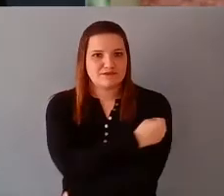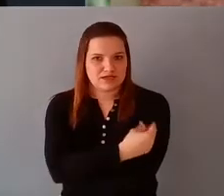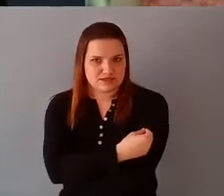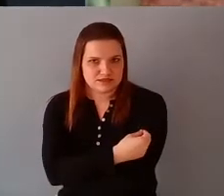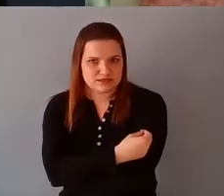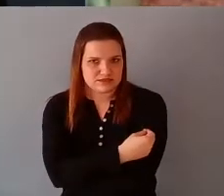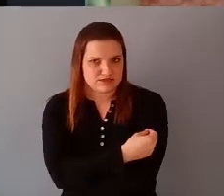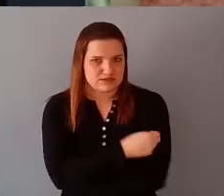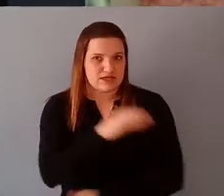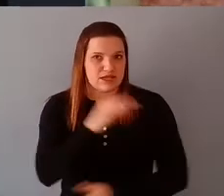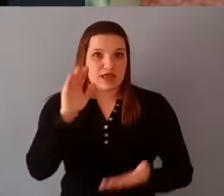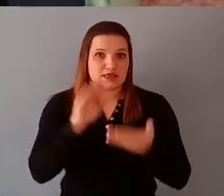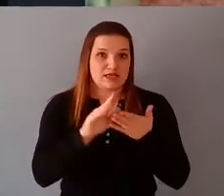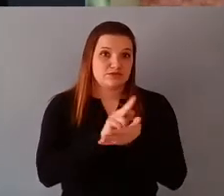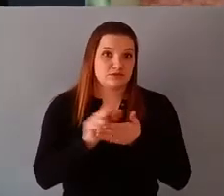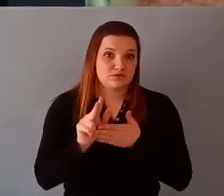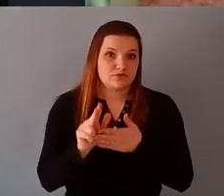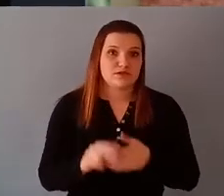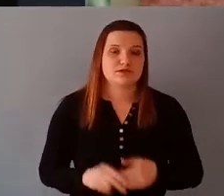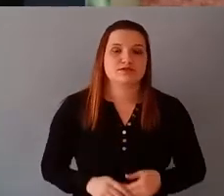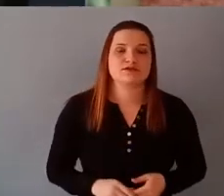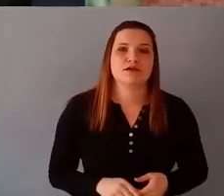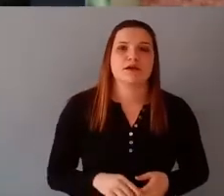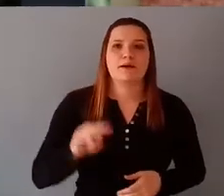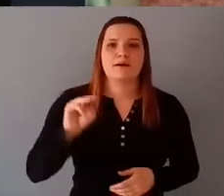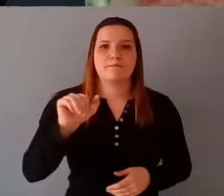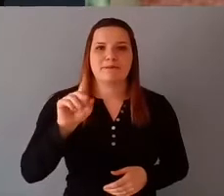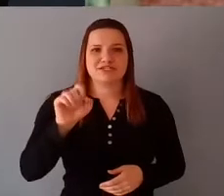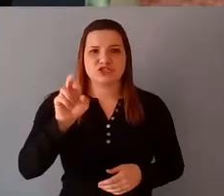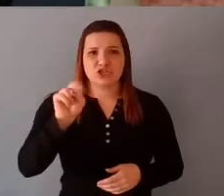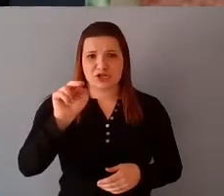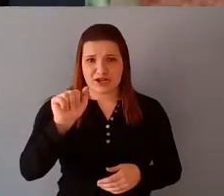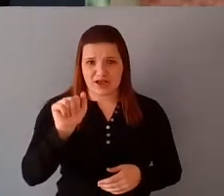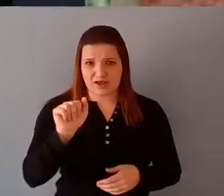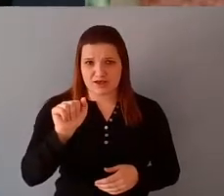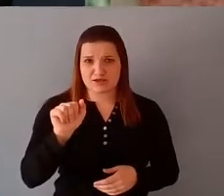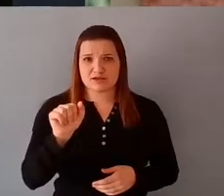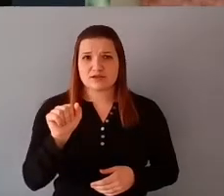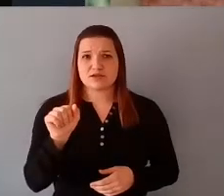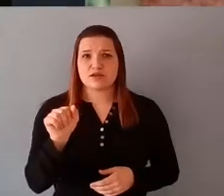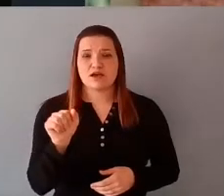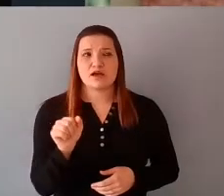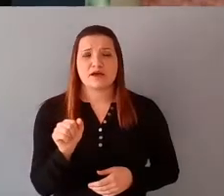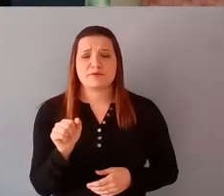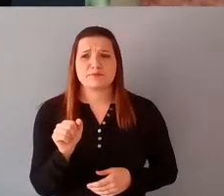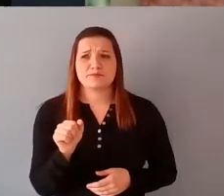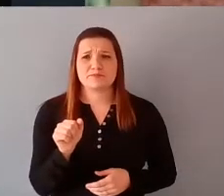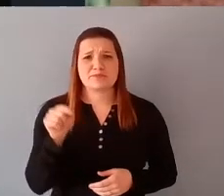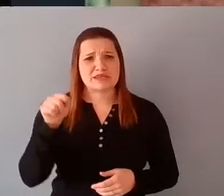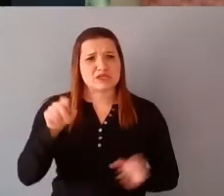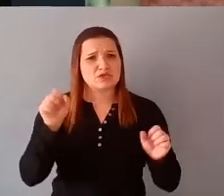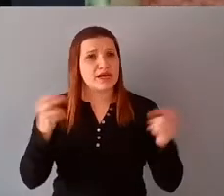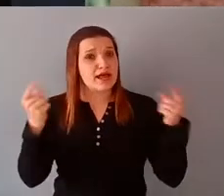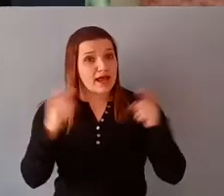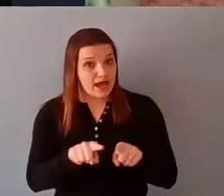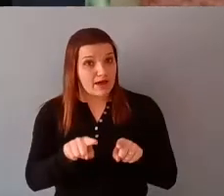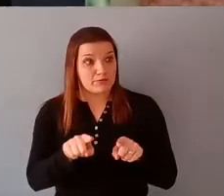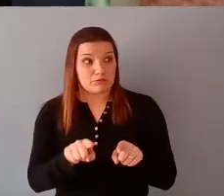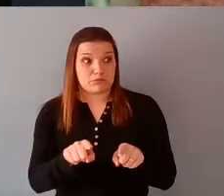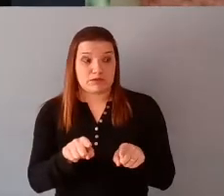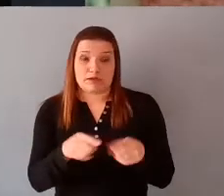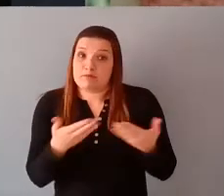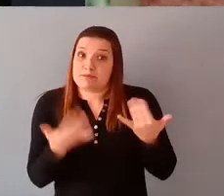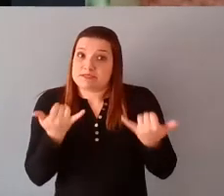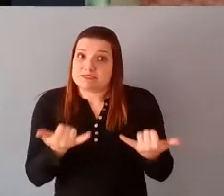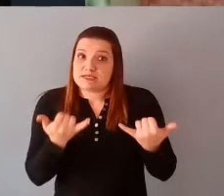less than 3 weeks. But Moderna has also, and this could happen as early as today, that